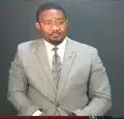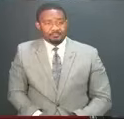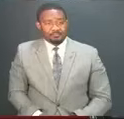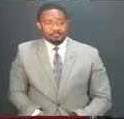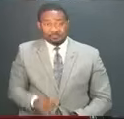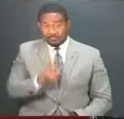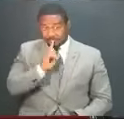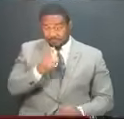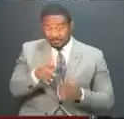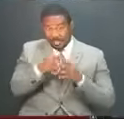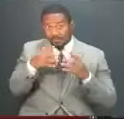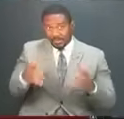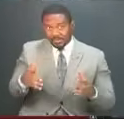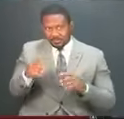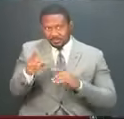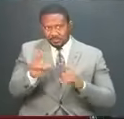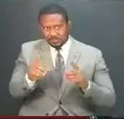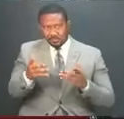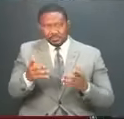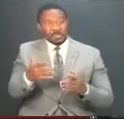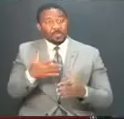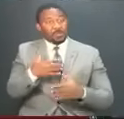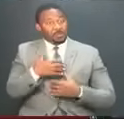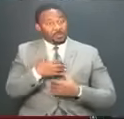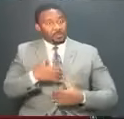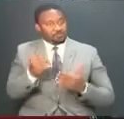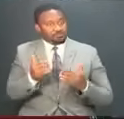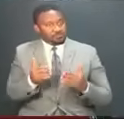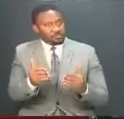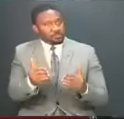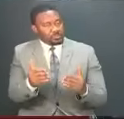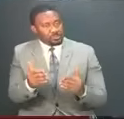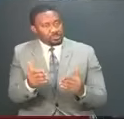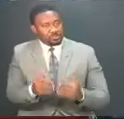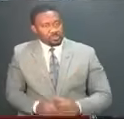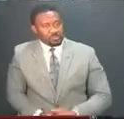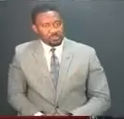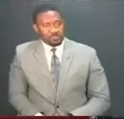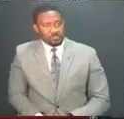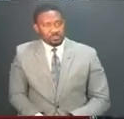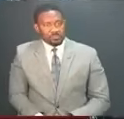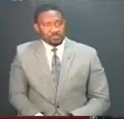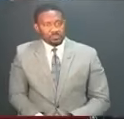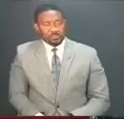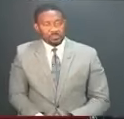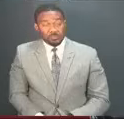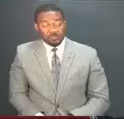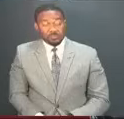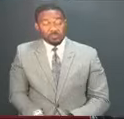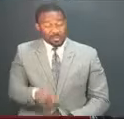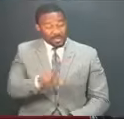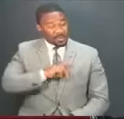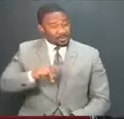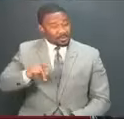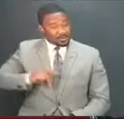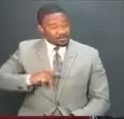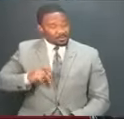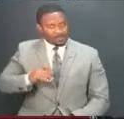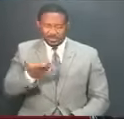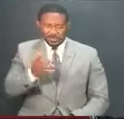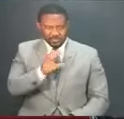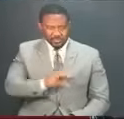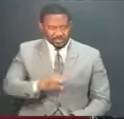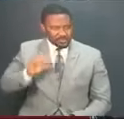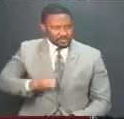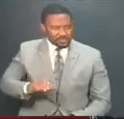done, and so I wish to move that the House accordingly, the committee